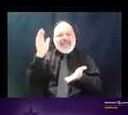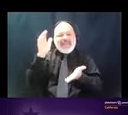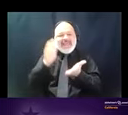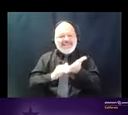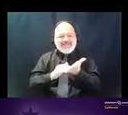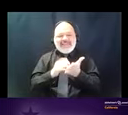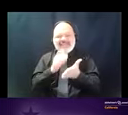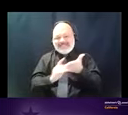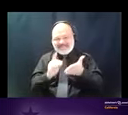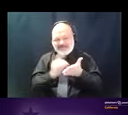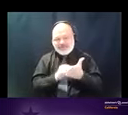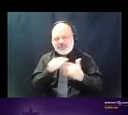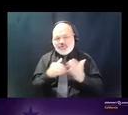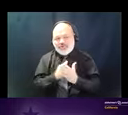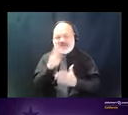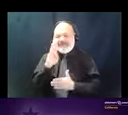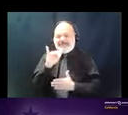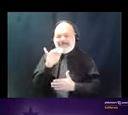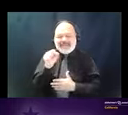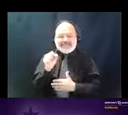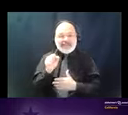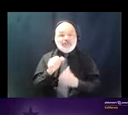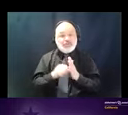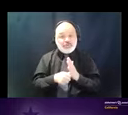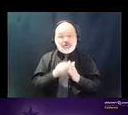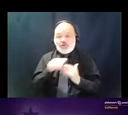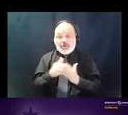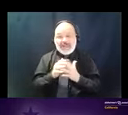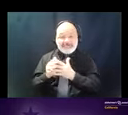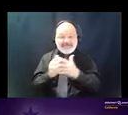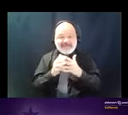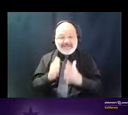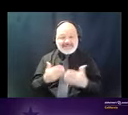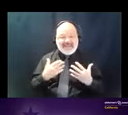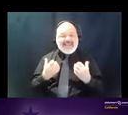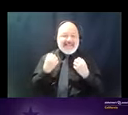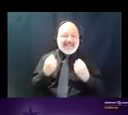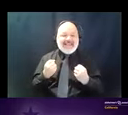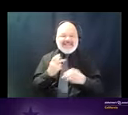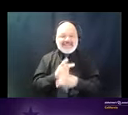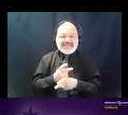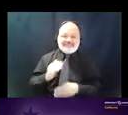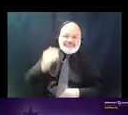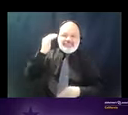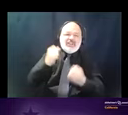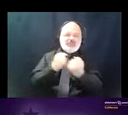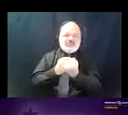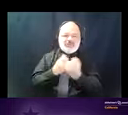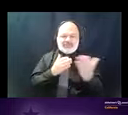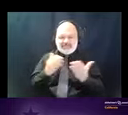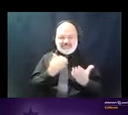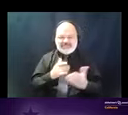discrimination and all forms of bias to ensure all Americans have access to high quality care and support services. Based on the